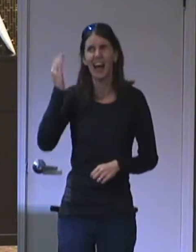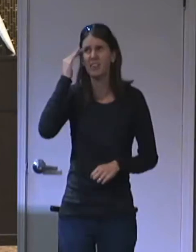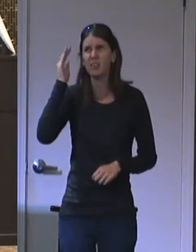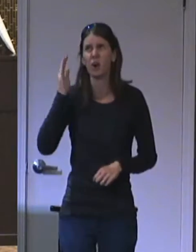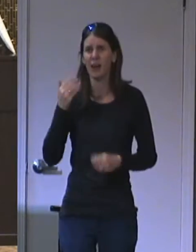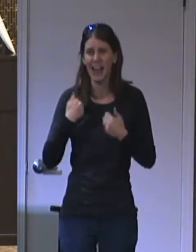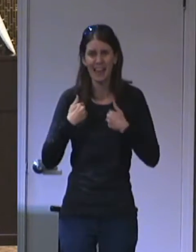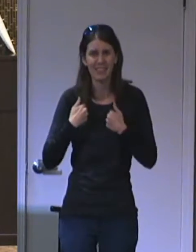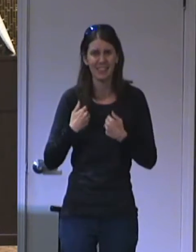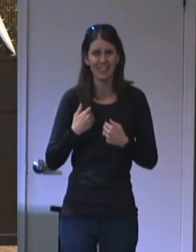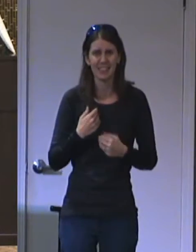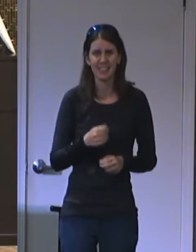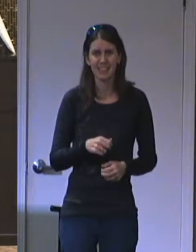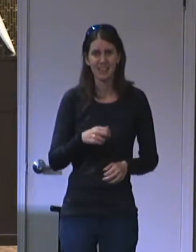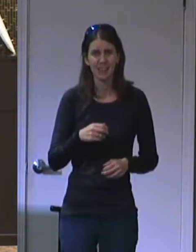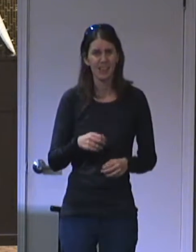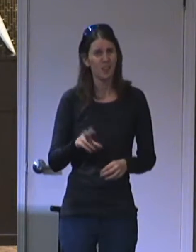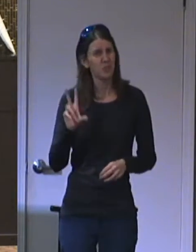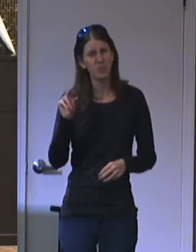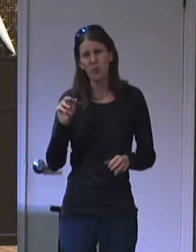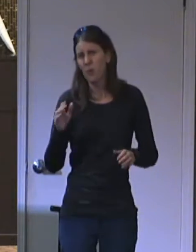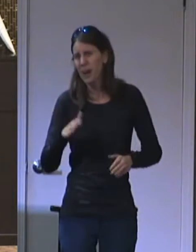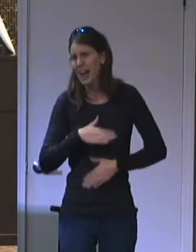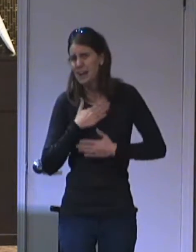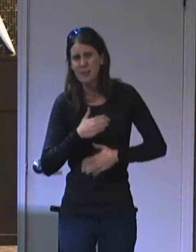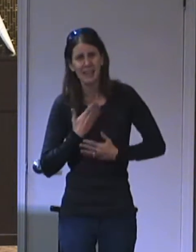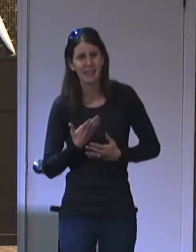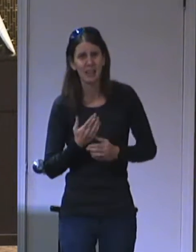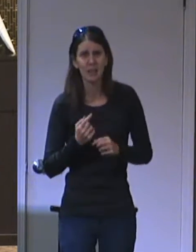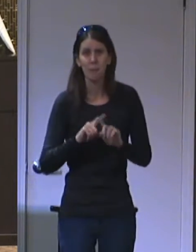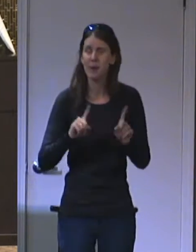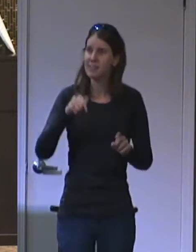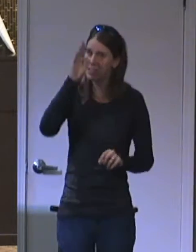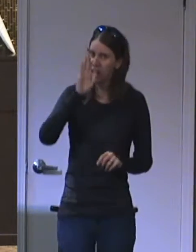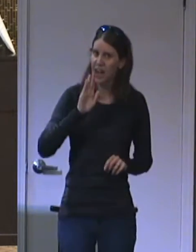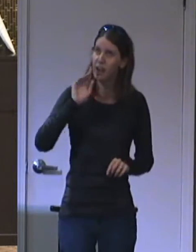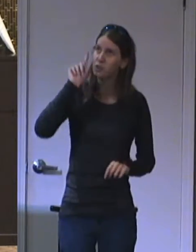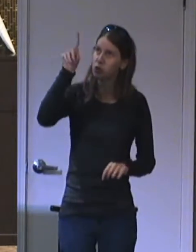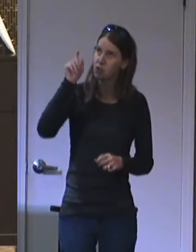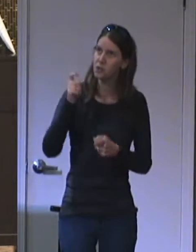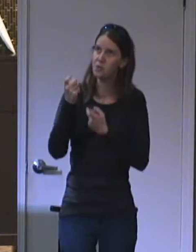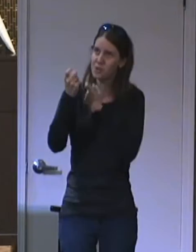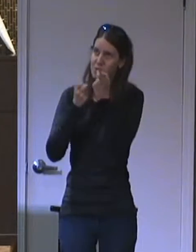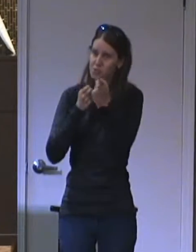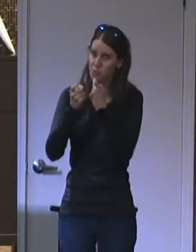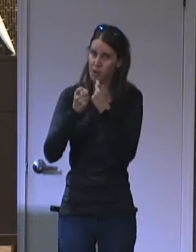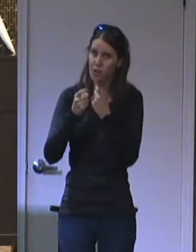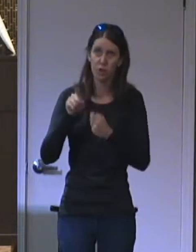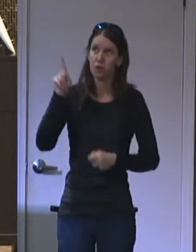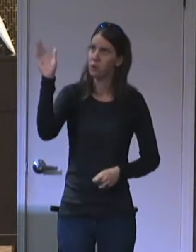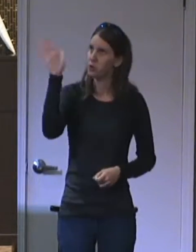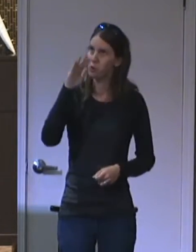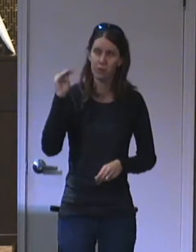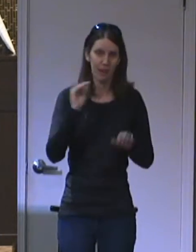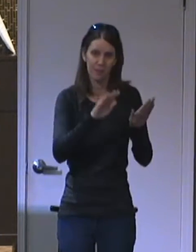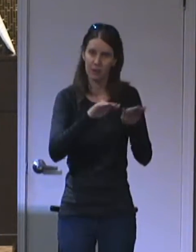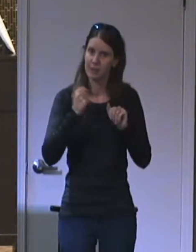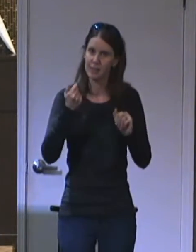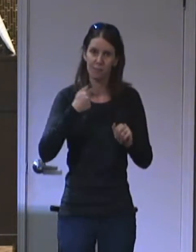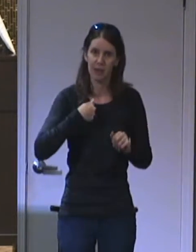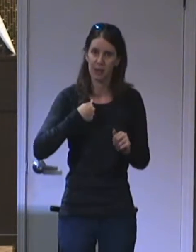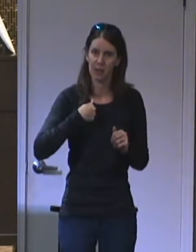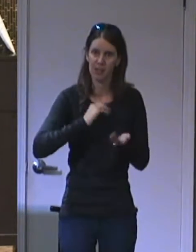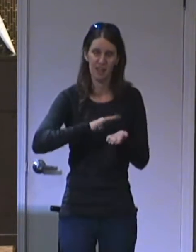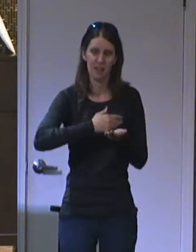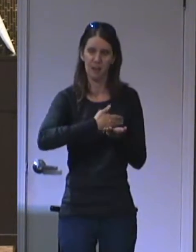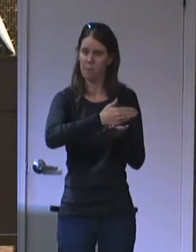head. I know that I'm struggling with happiness and all of those things, but God, you're in control and you never leave, you never forsake, you